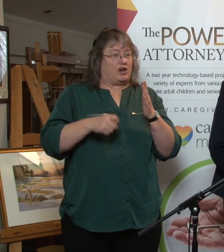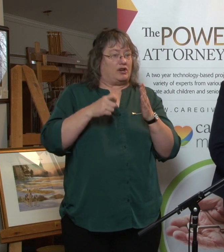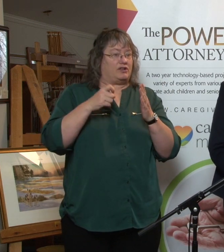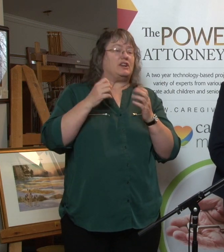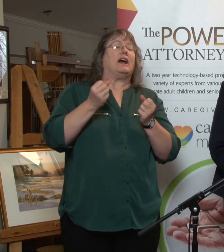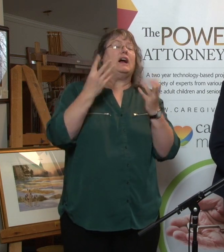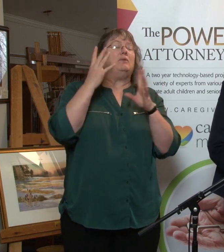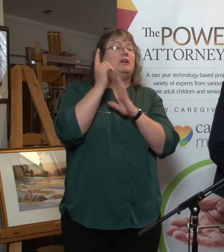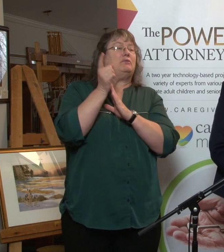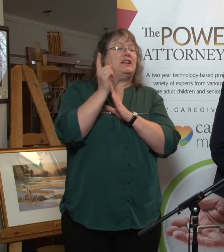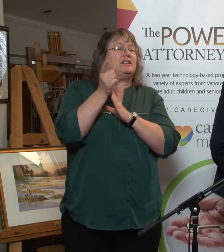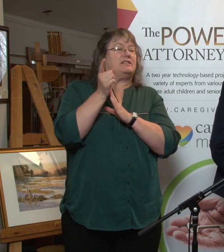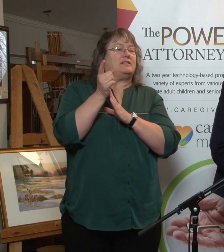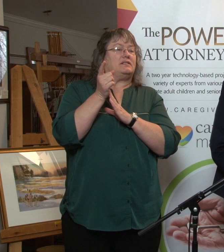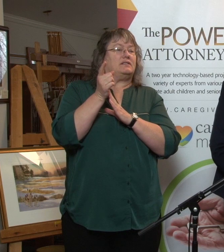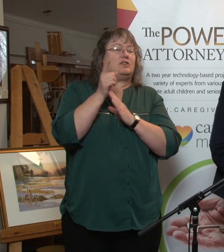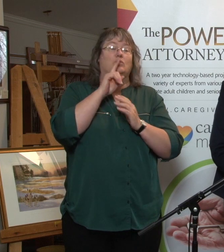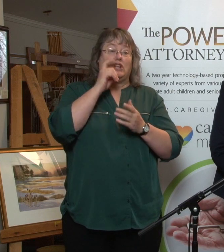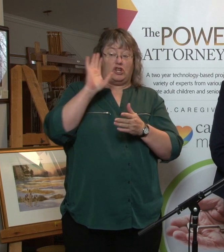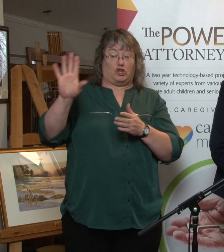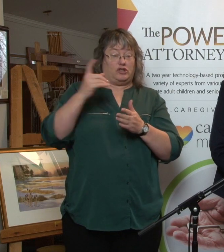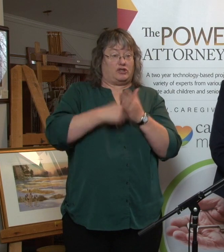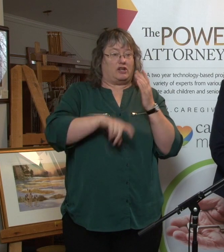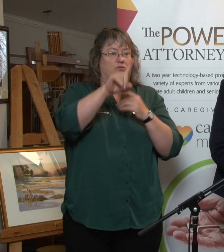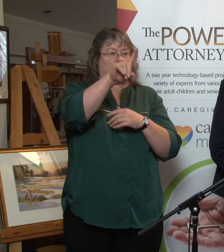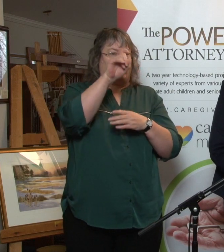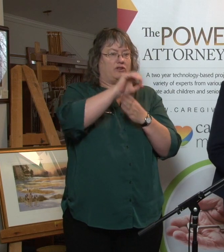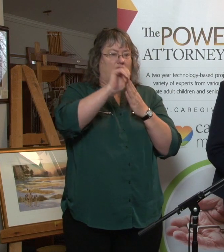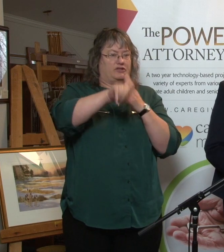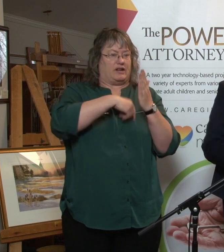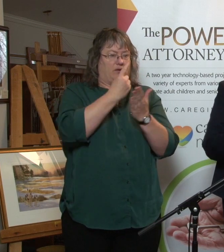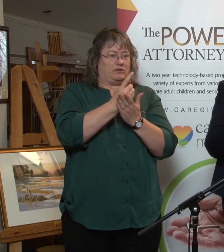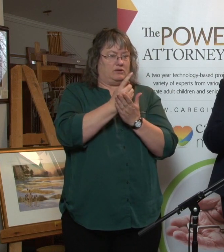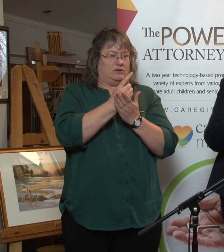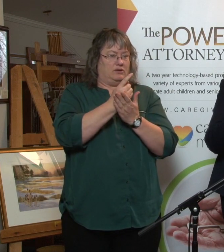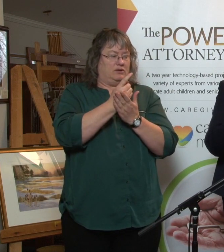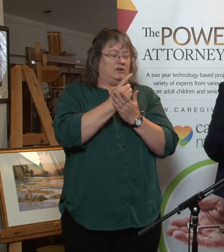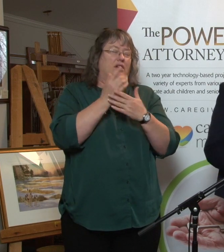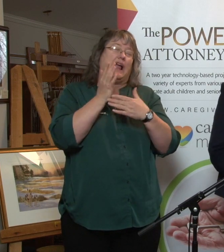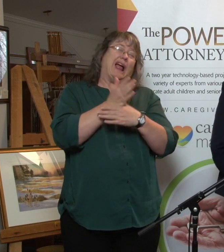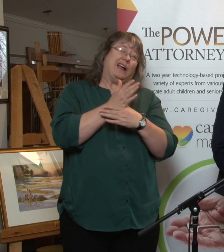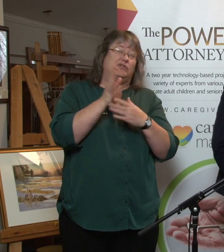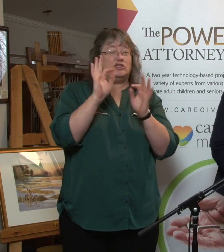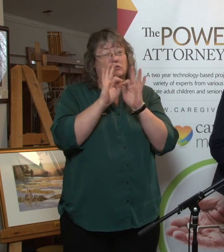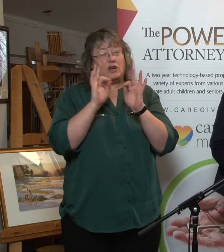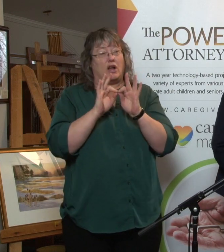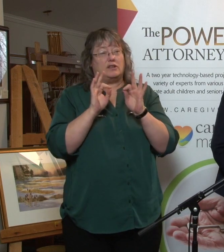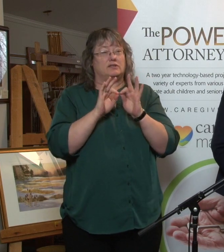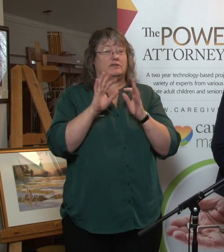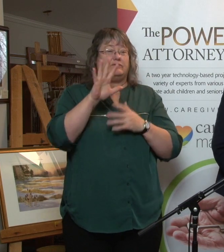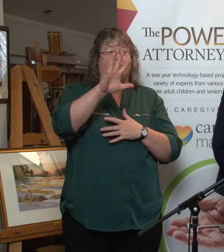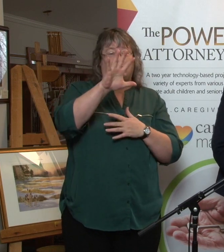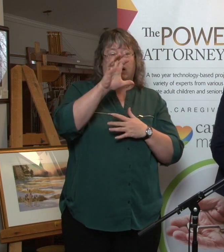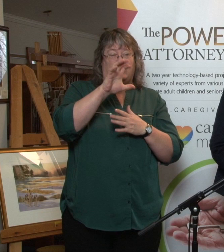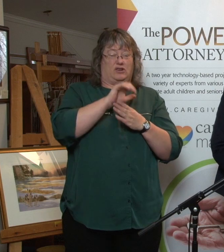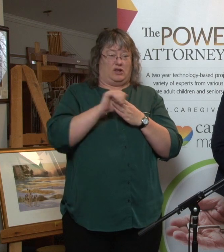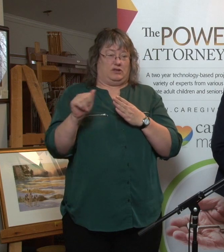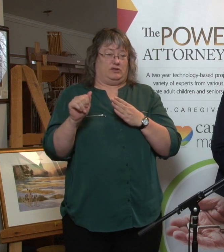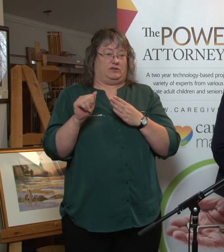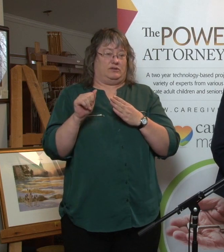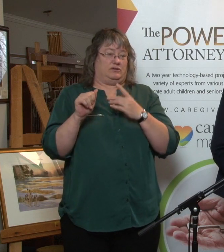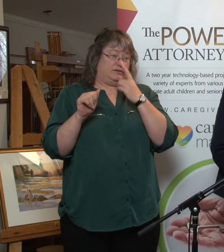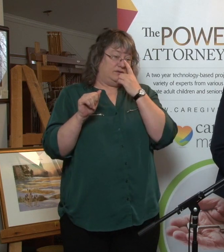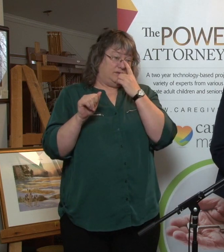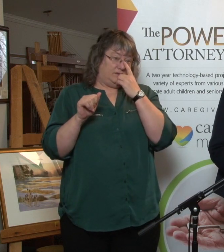minutes that she uses, and it's $100 an hour. So average out, it's usually around $500 by the